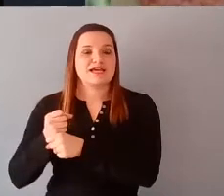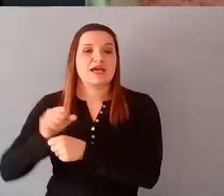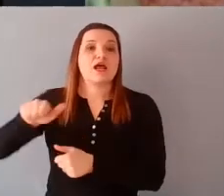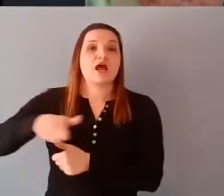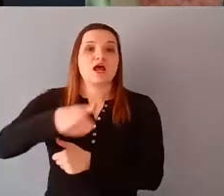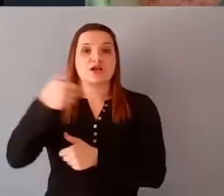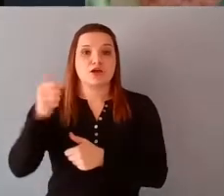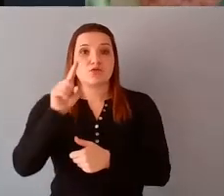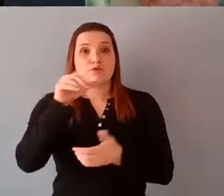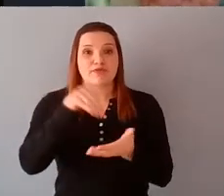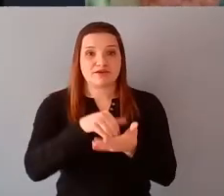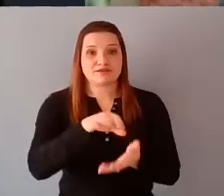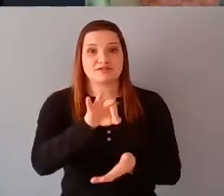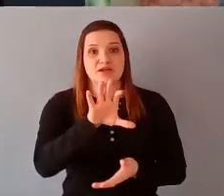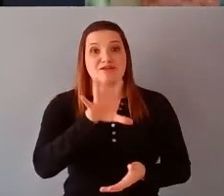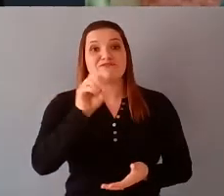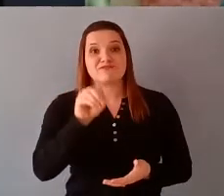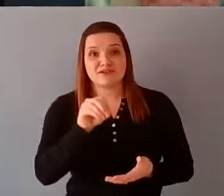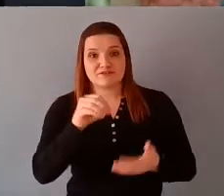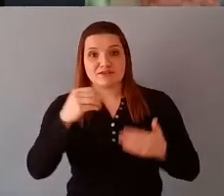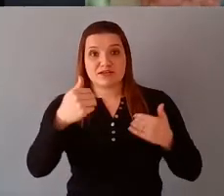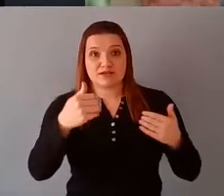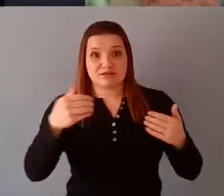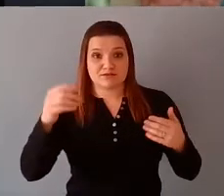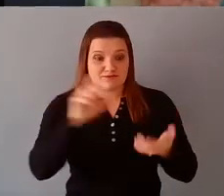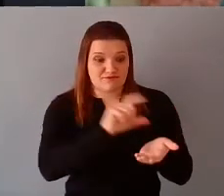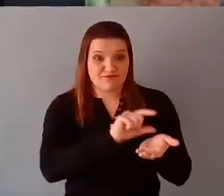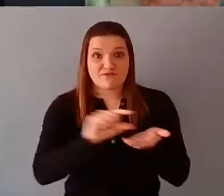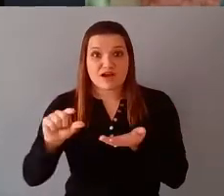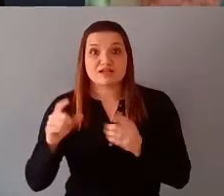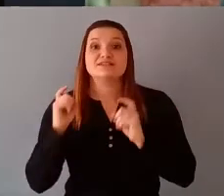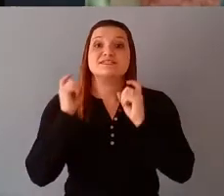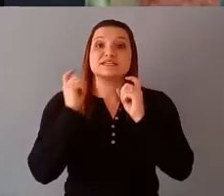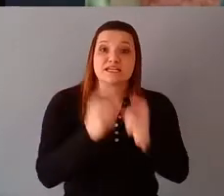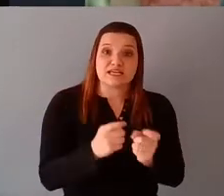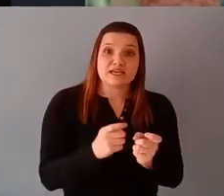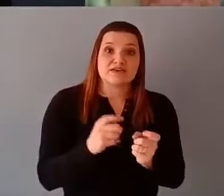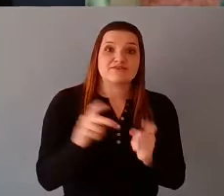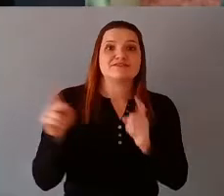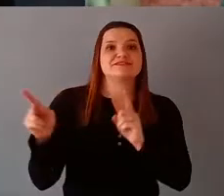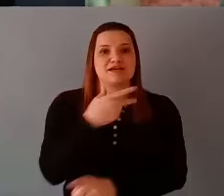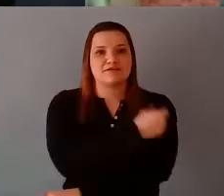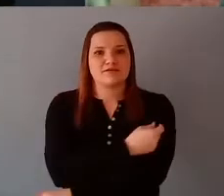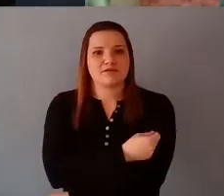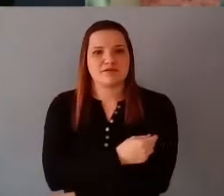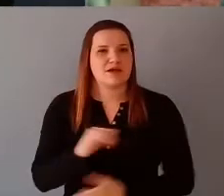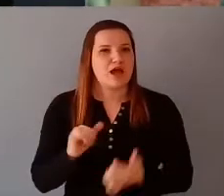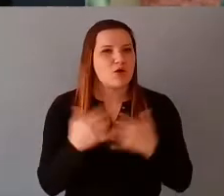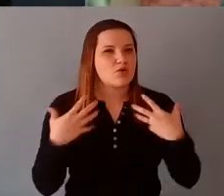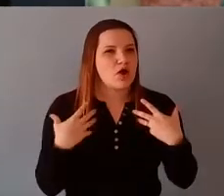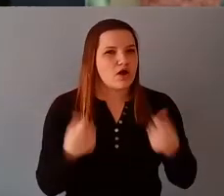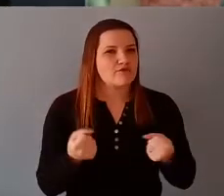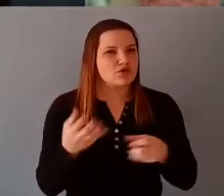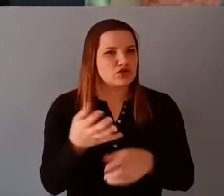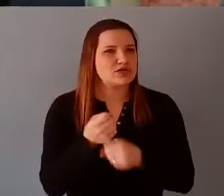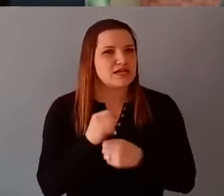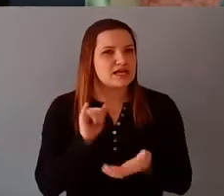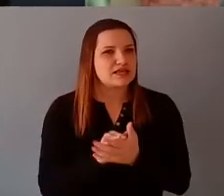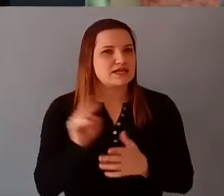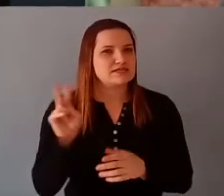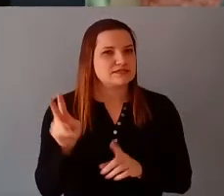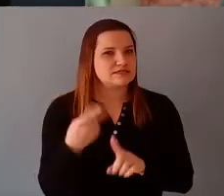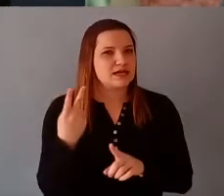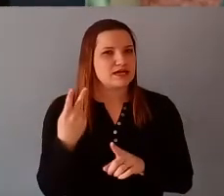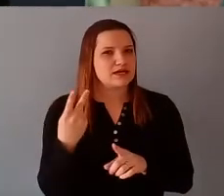another 1,950 doses to give that 2nd dose. How confident are you that you'll receive that